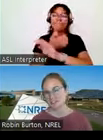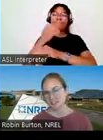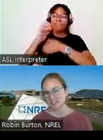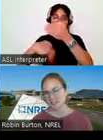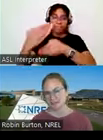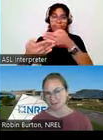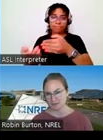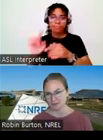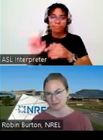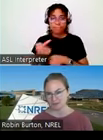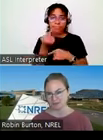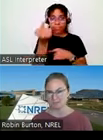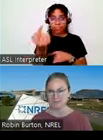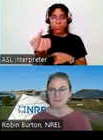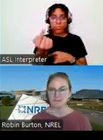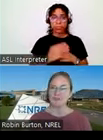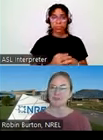such as the integrated resource plan.